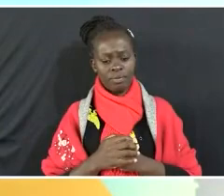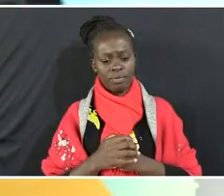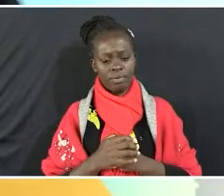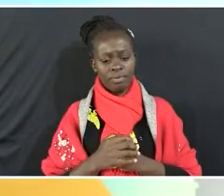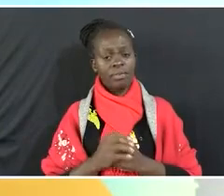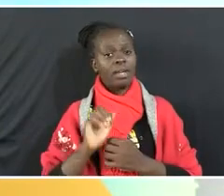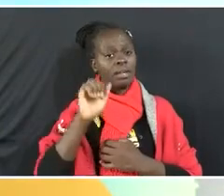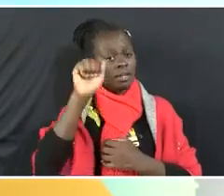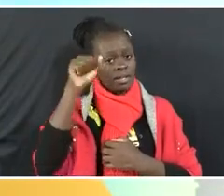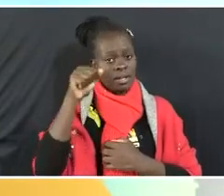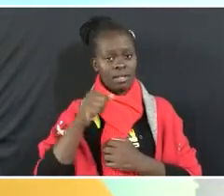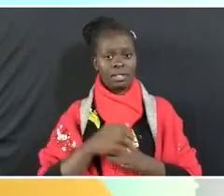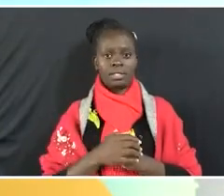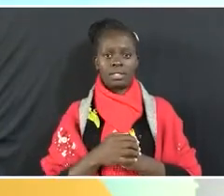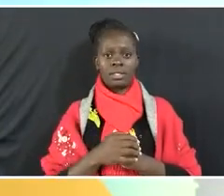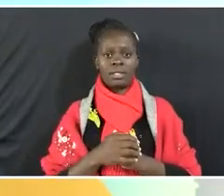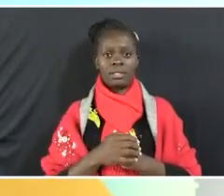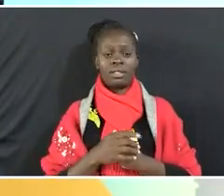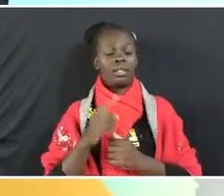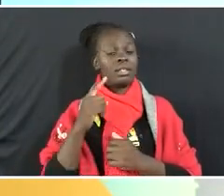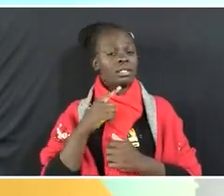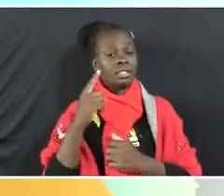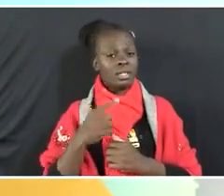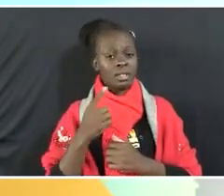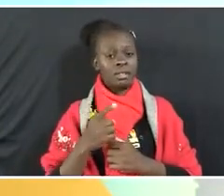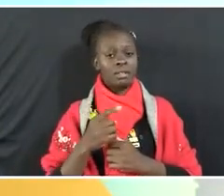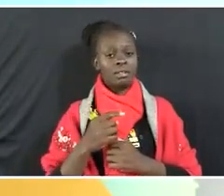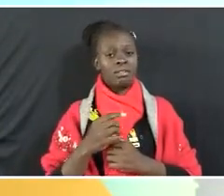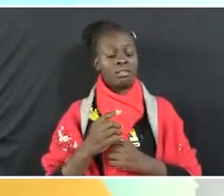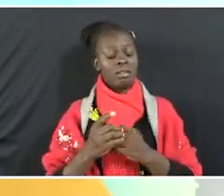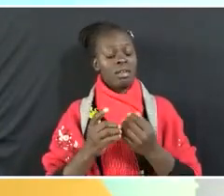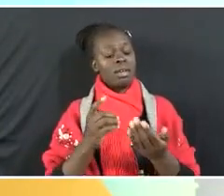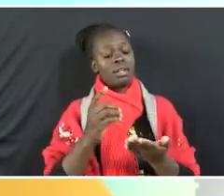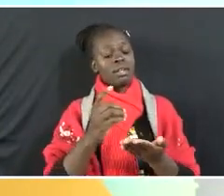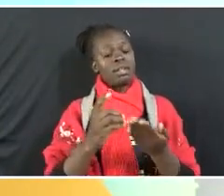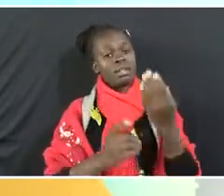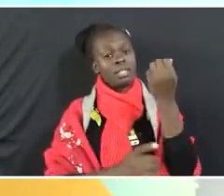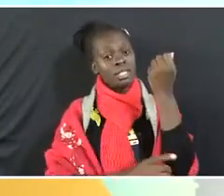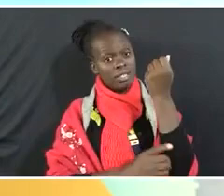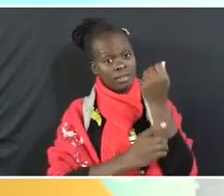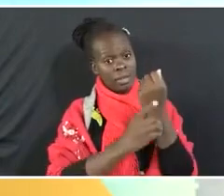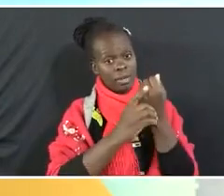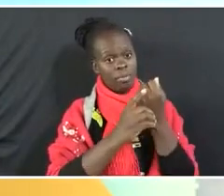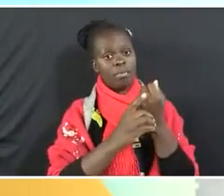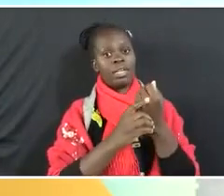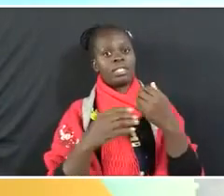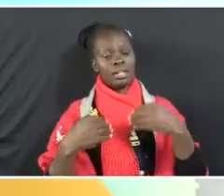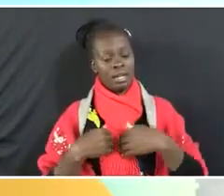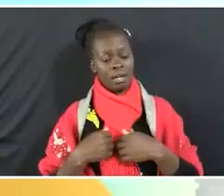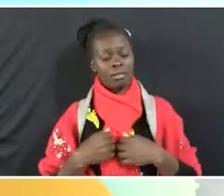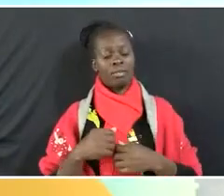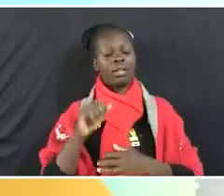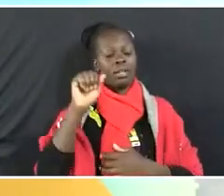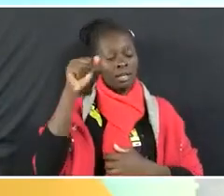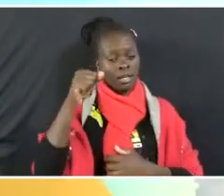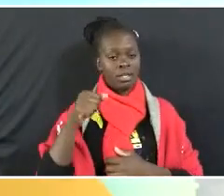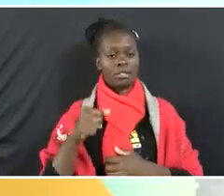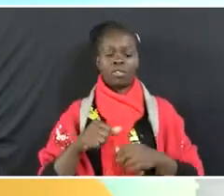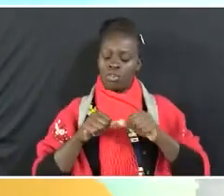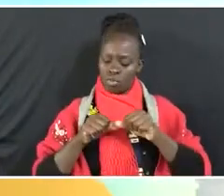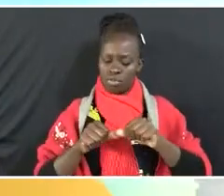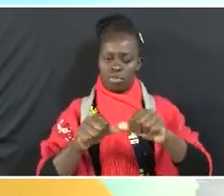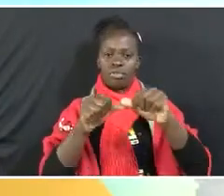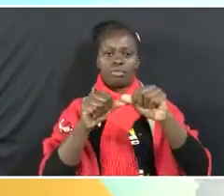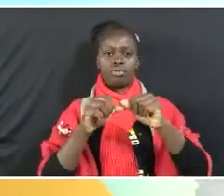Yes, I know you will tell me we have development projects. Yes! Continue spending on brick and mortar development. Go